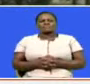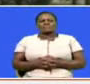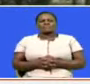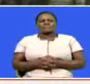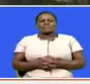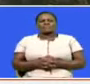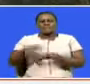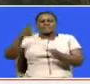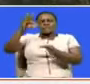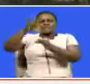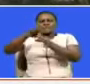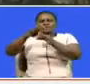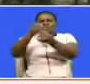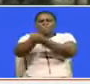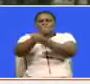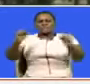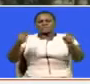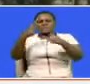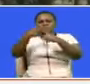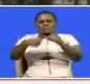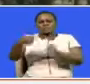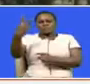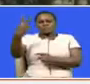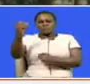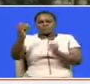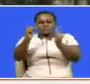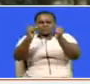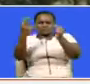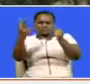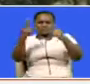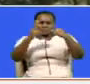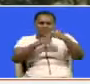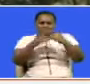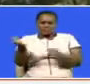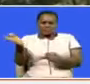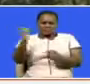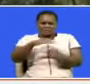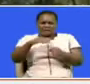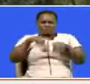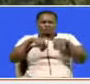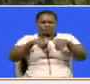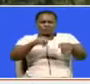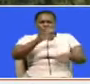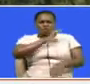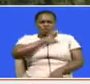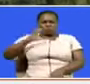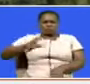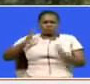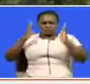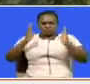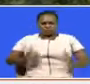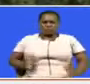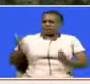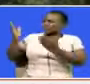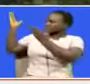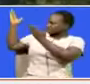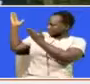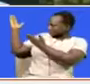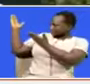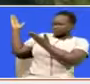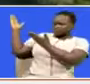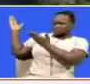Mizuka ya uchaguzi wa urais wa mwaka 2022 sasa imerudi kuandama makamishna wanne wa IEBC